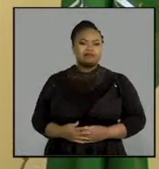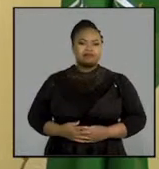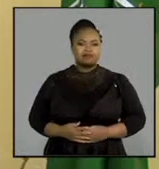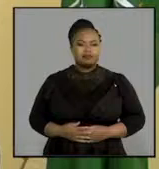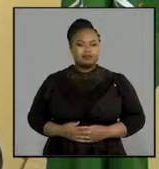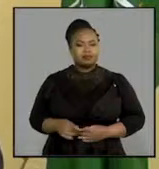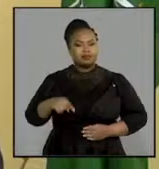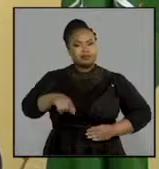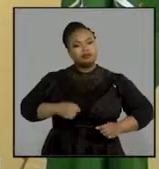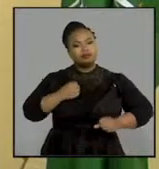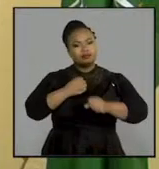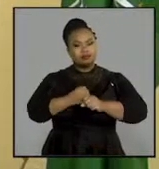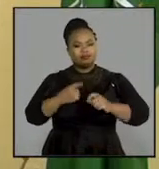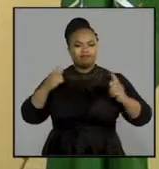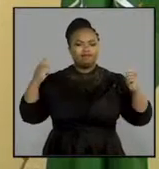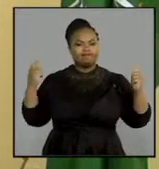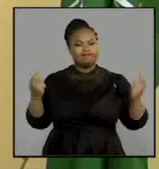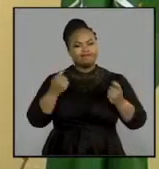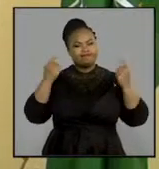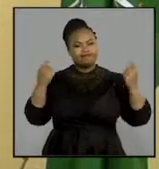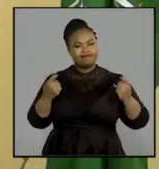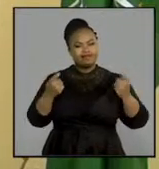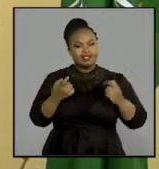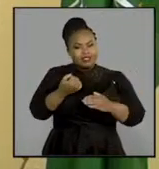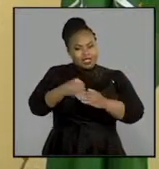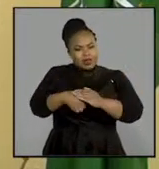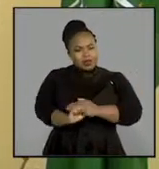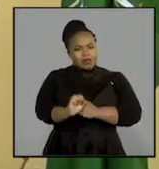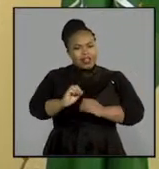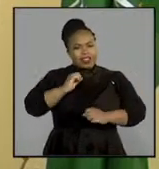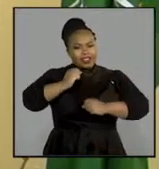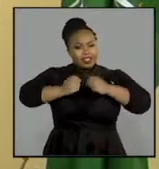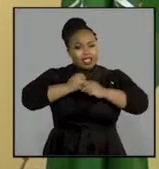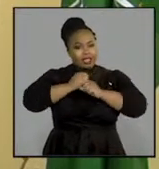We celebrate this year of her birth